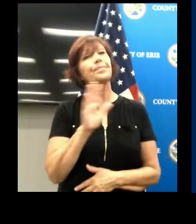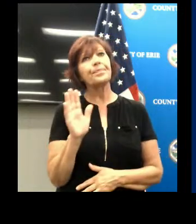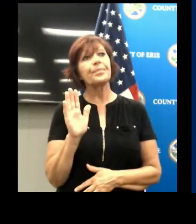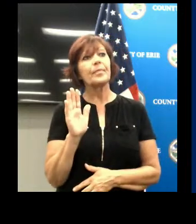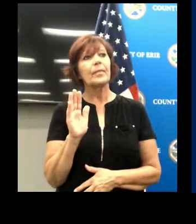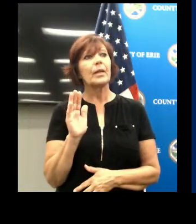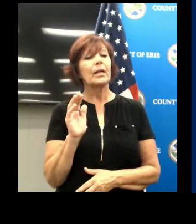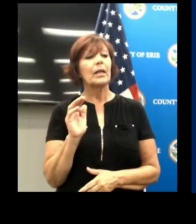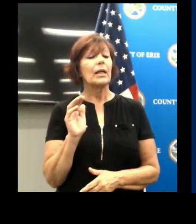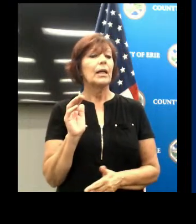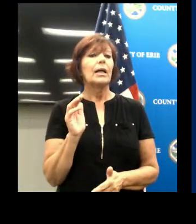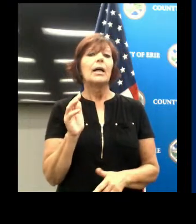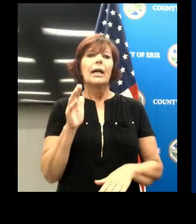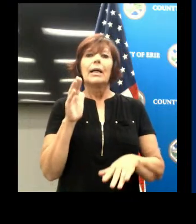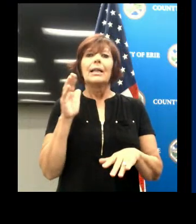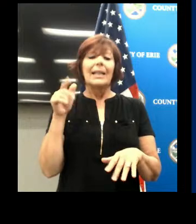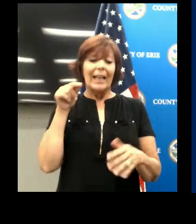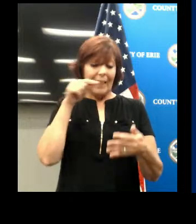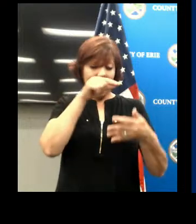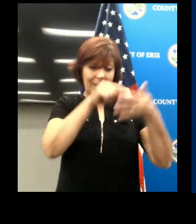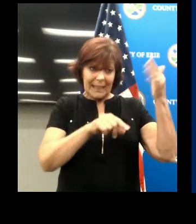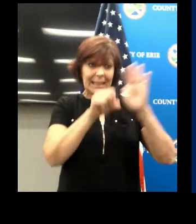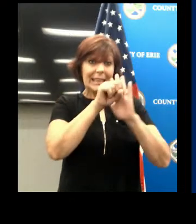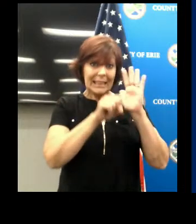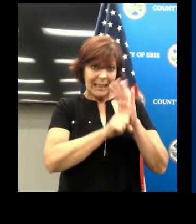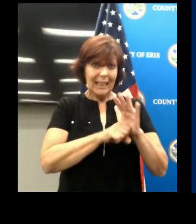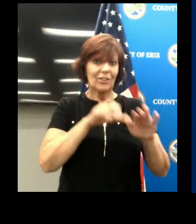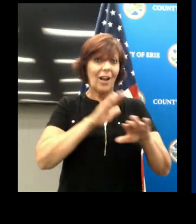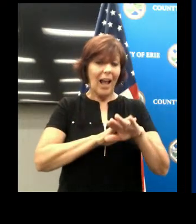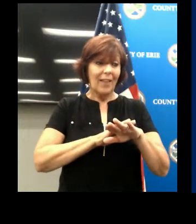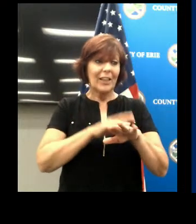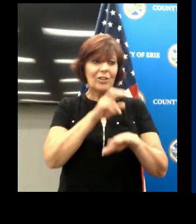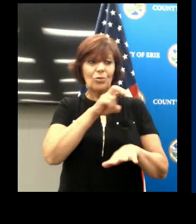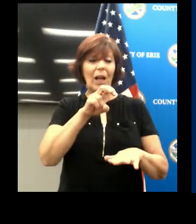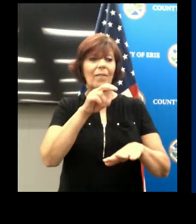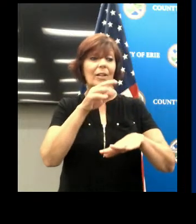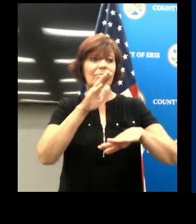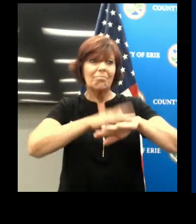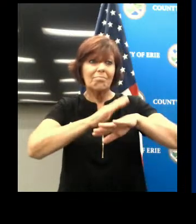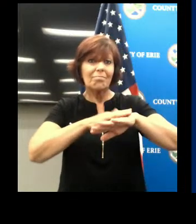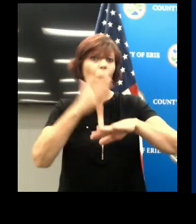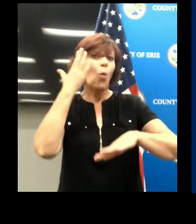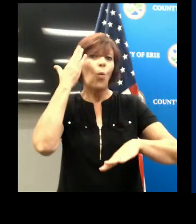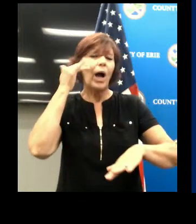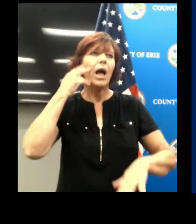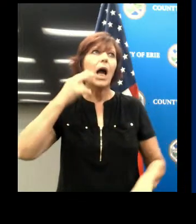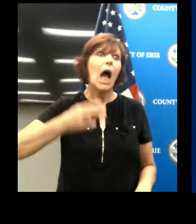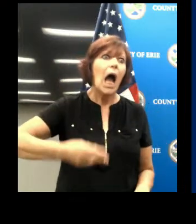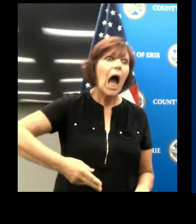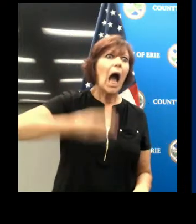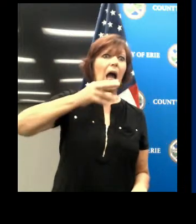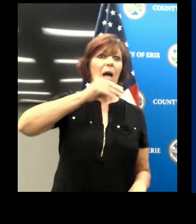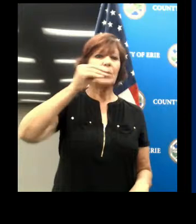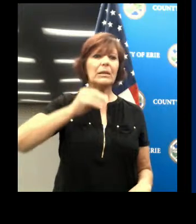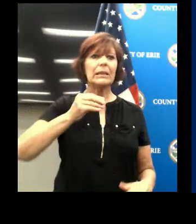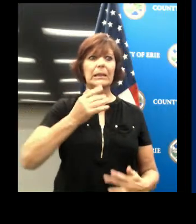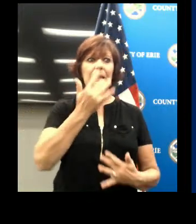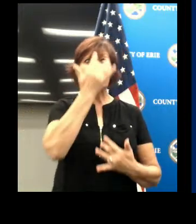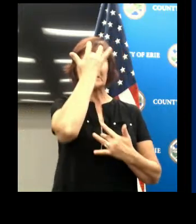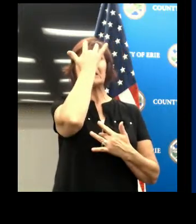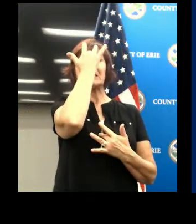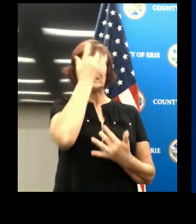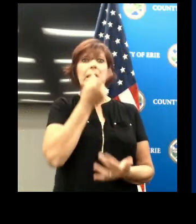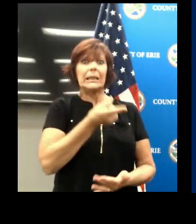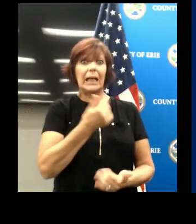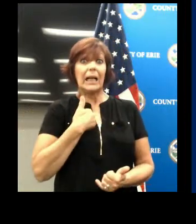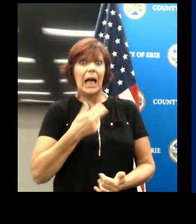is, it's on these states are in the governor's travel advisory because they have very, very high rates of disease. And they have high rates